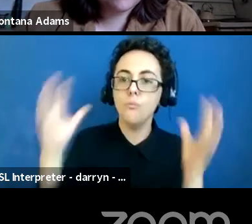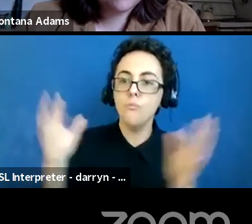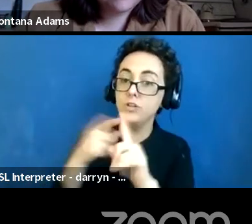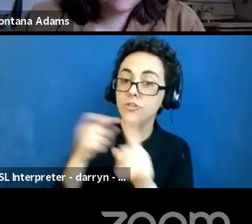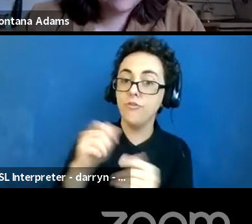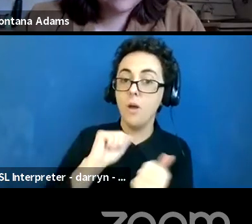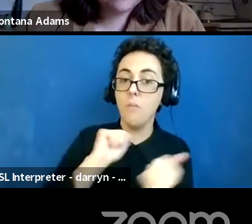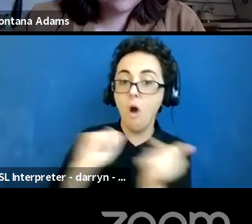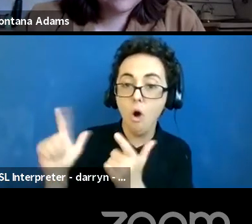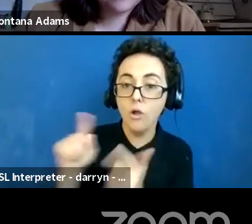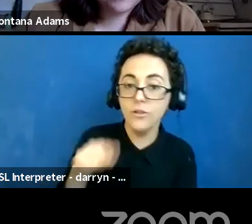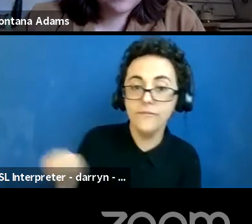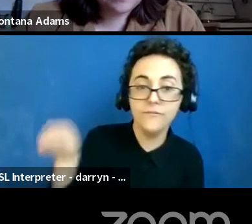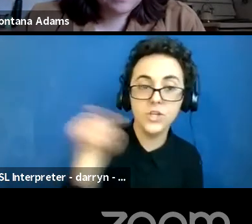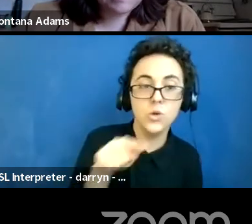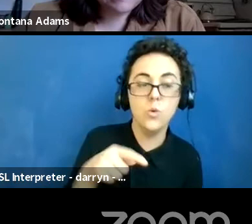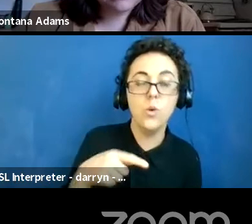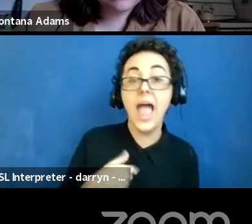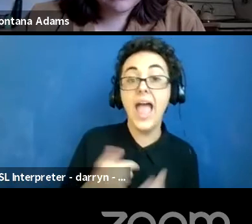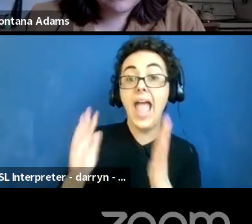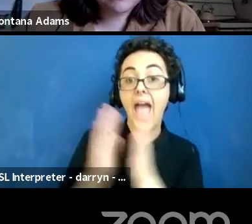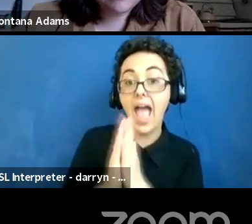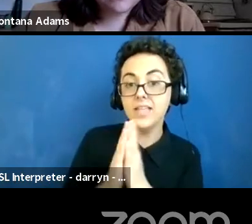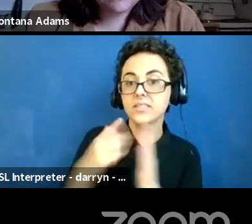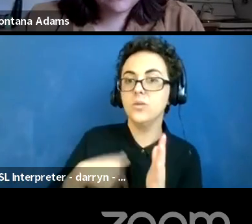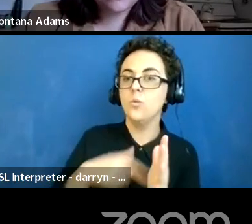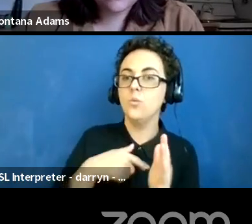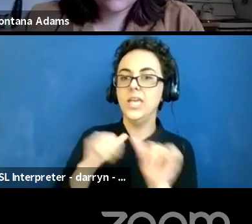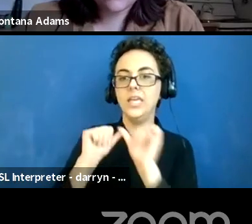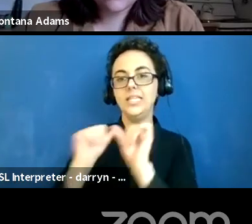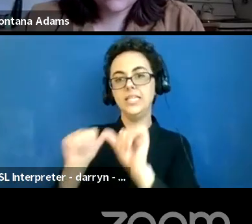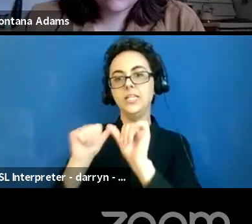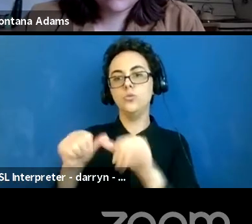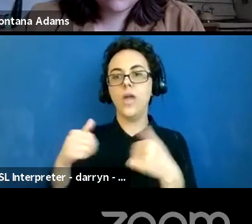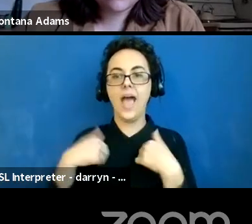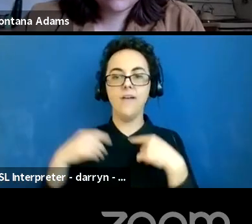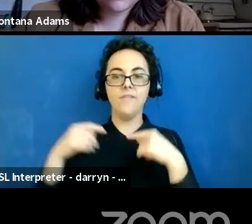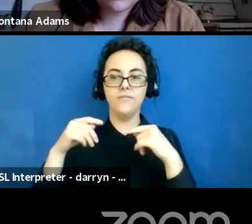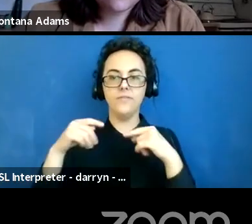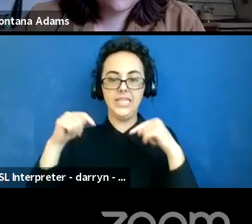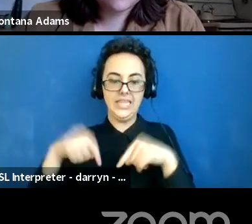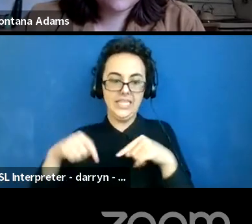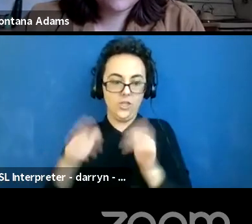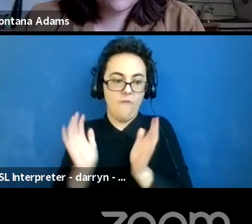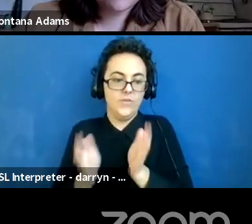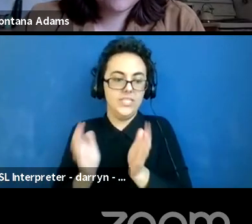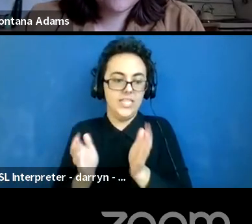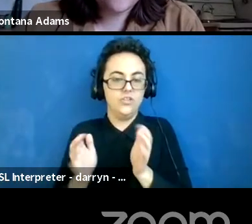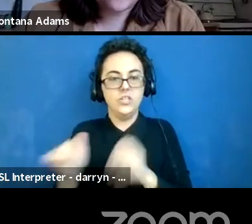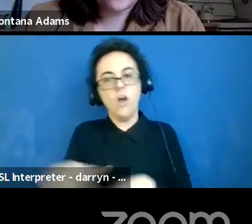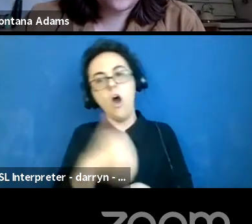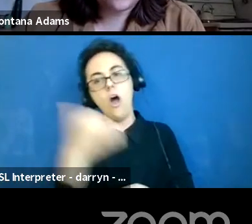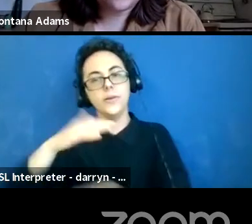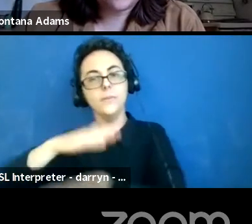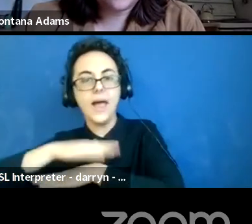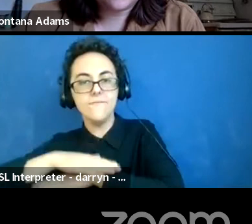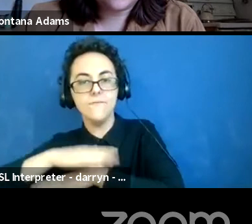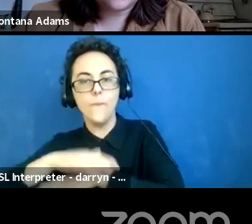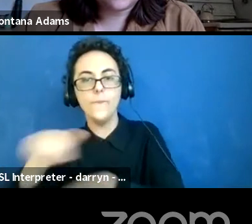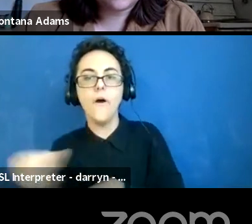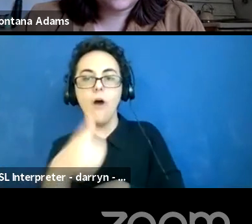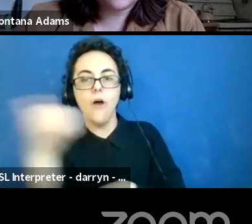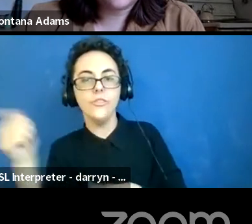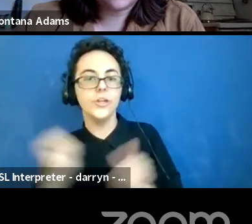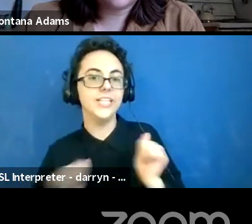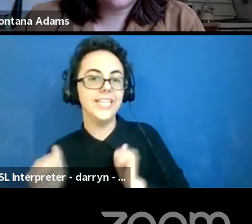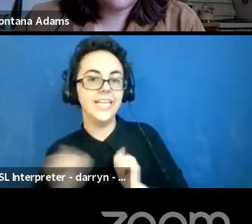ask that we continue to have these conversations on a platform where other theater organizations can listen as well.